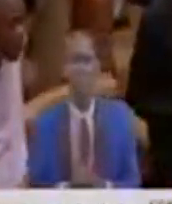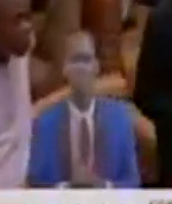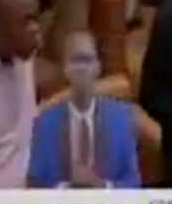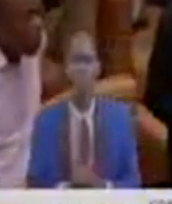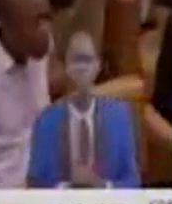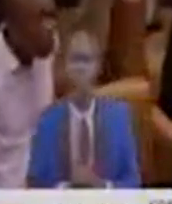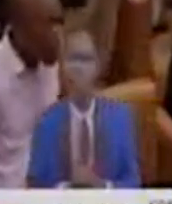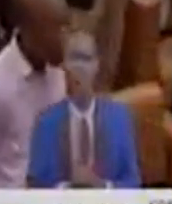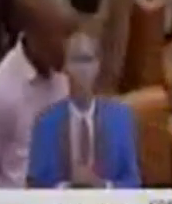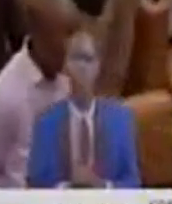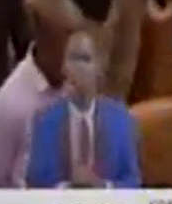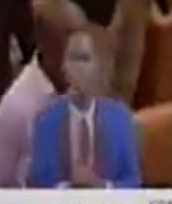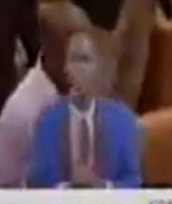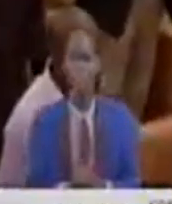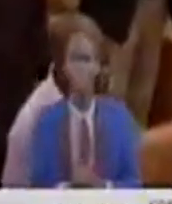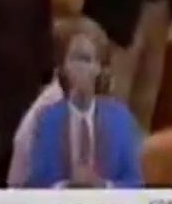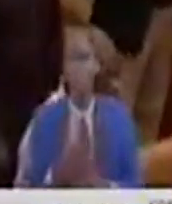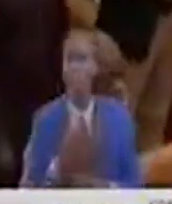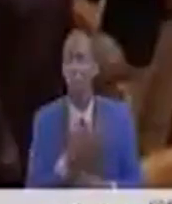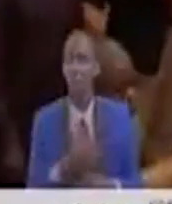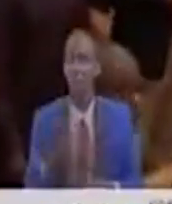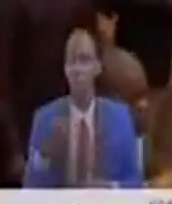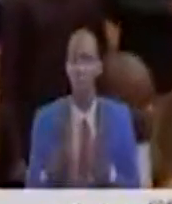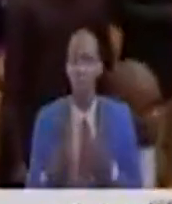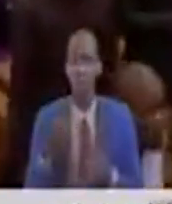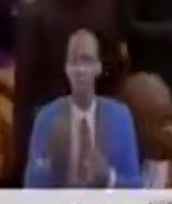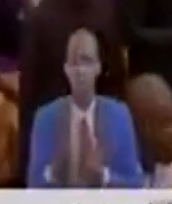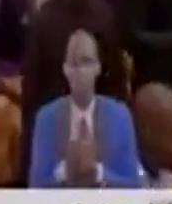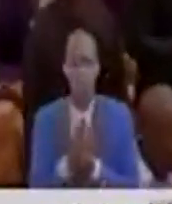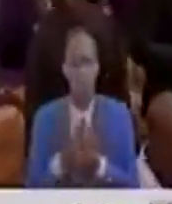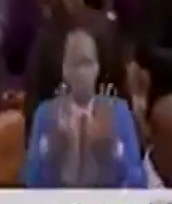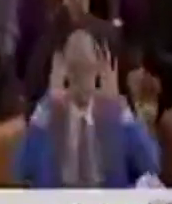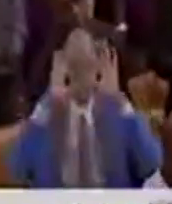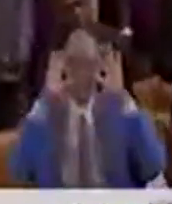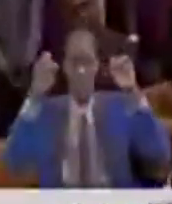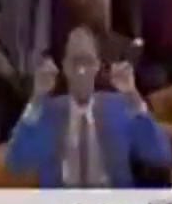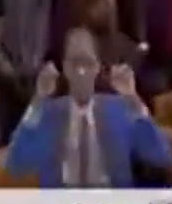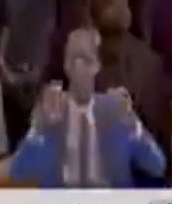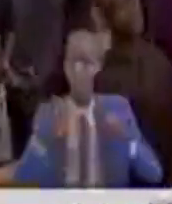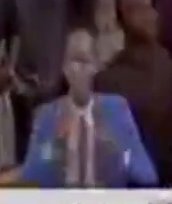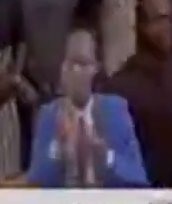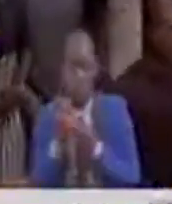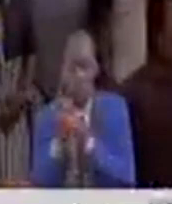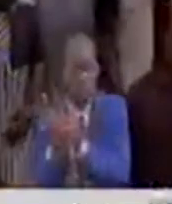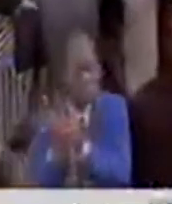And if your GS is watching over you, accept.